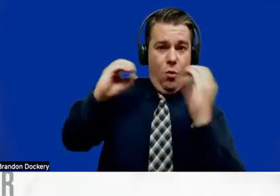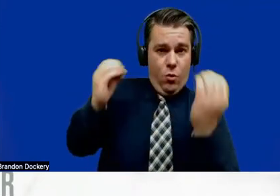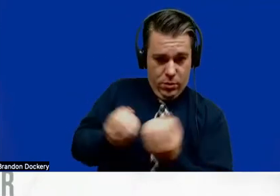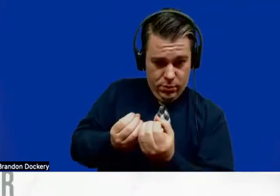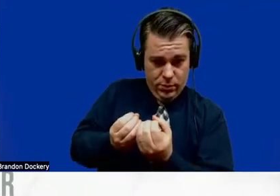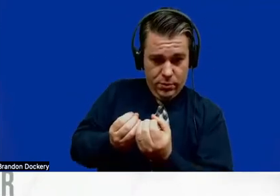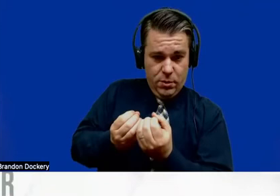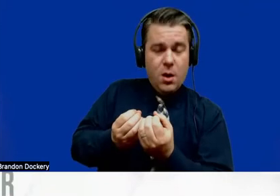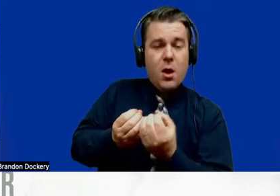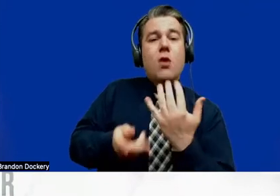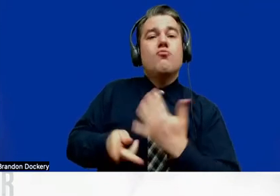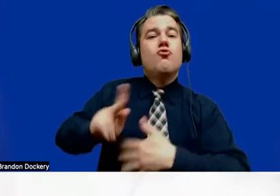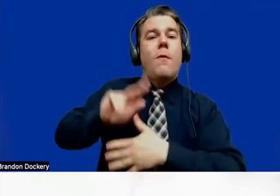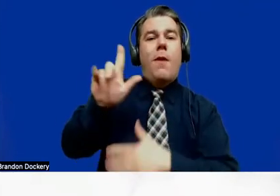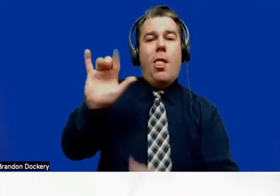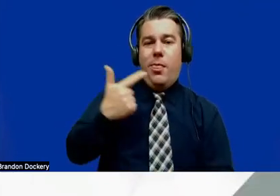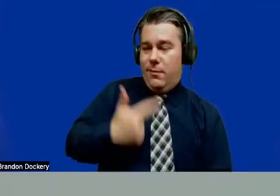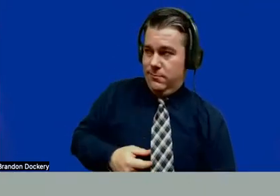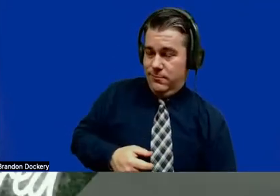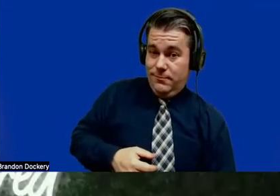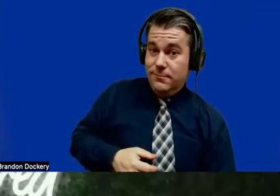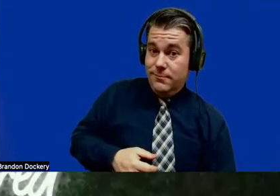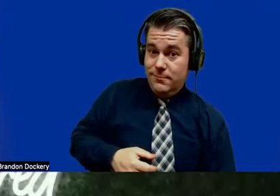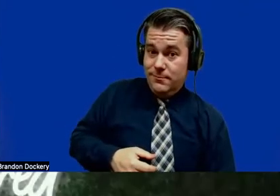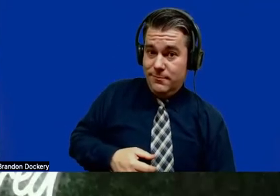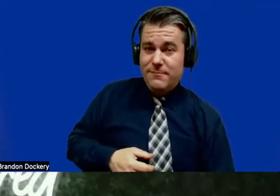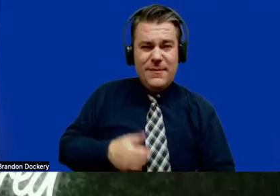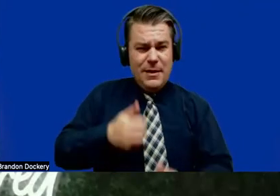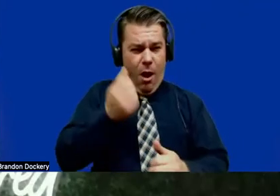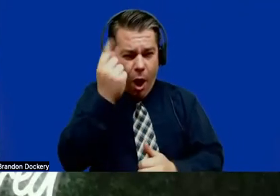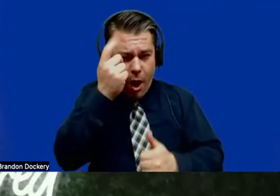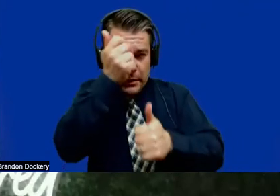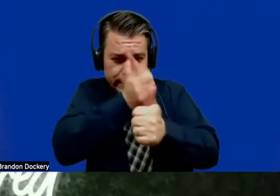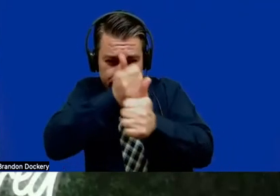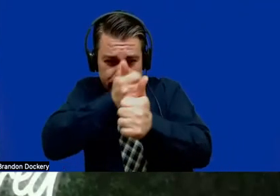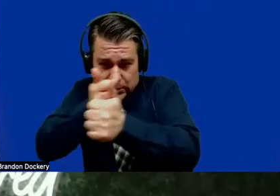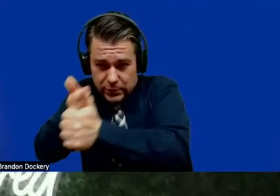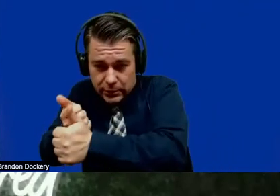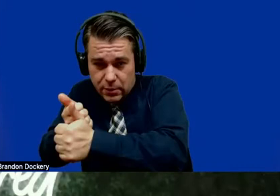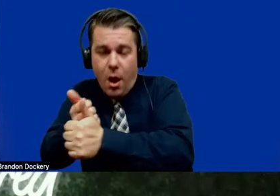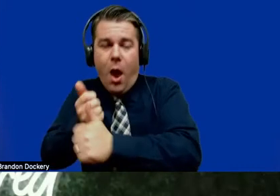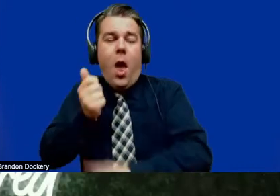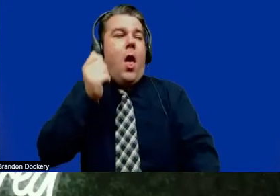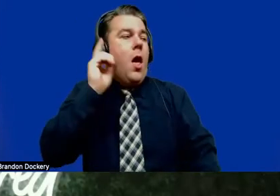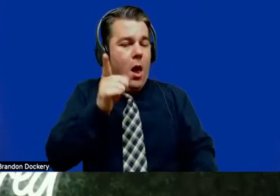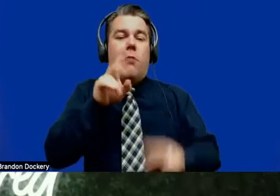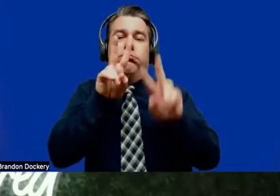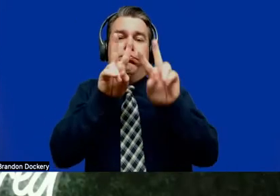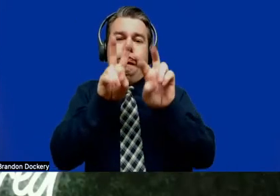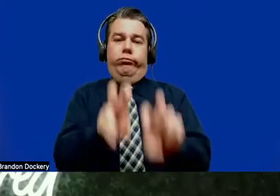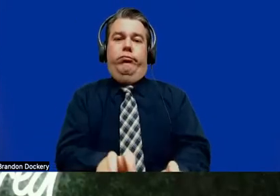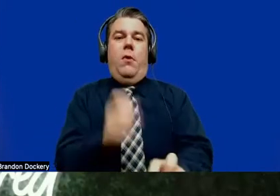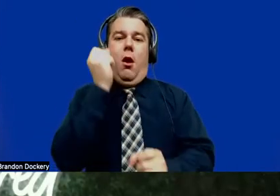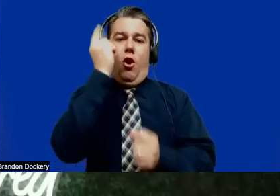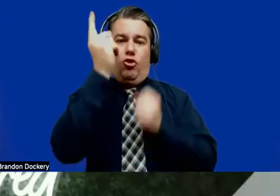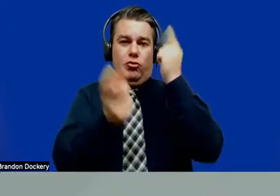Primary Leg. So once we can grab onto what each one of those terms mean, we can really start to dissect the compensation plan in a way that